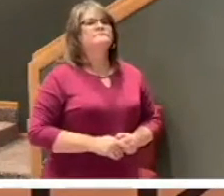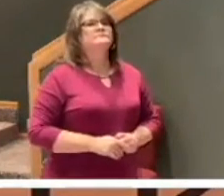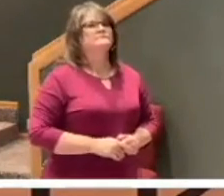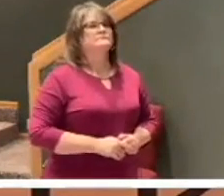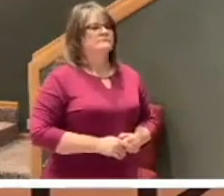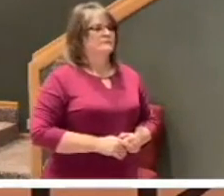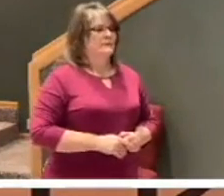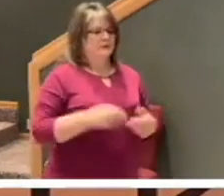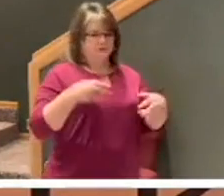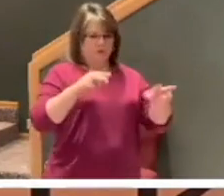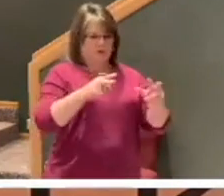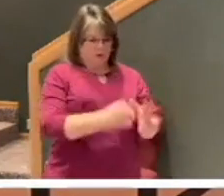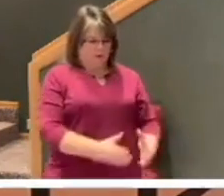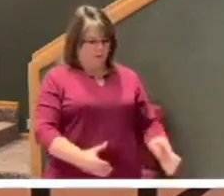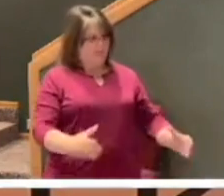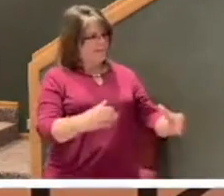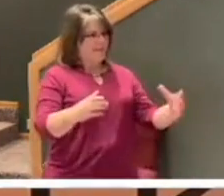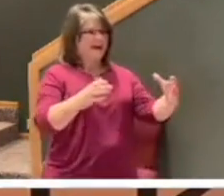we look at the bucket.